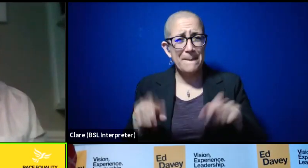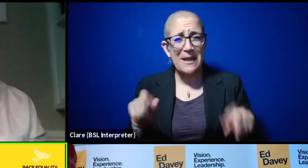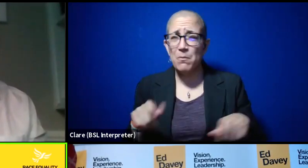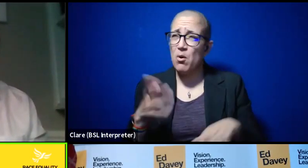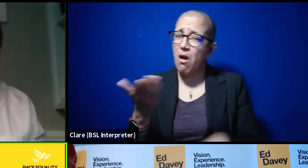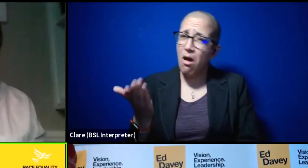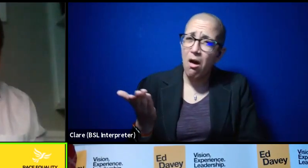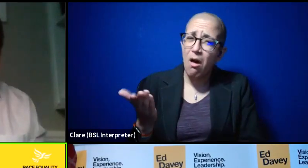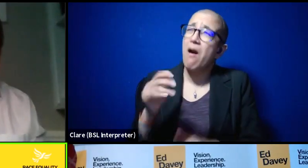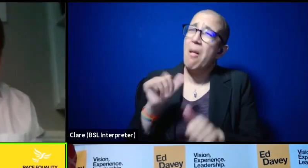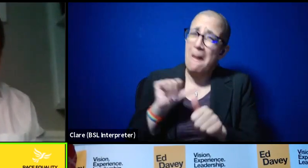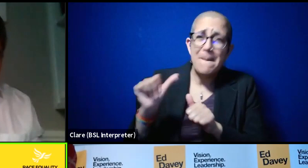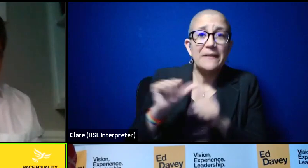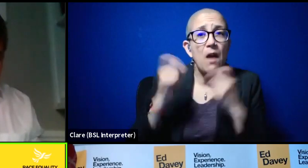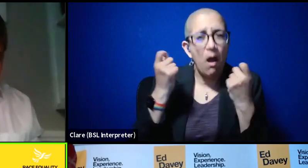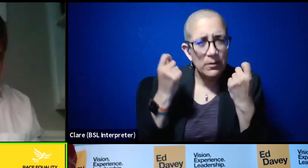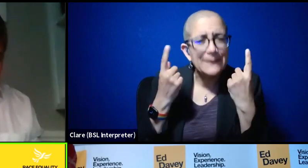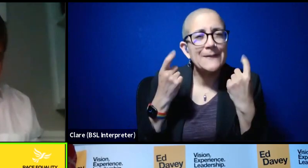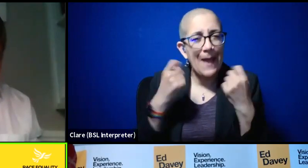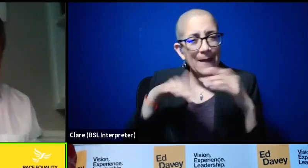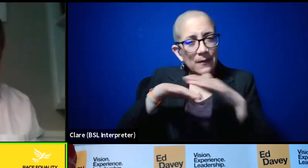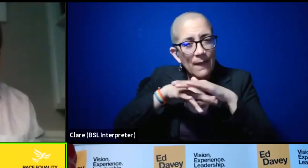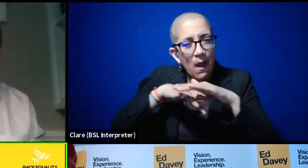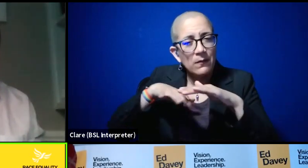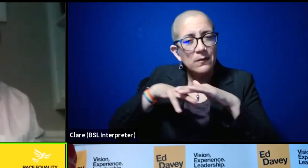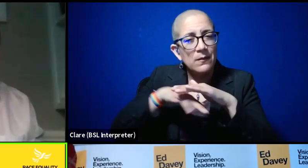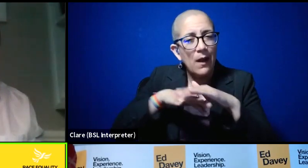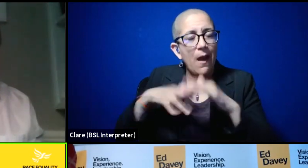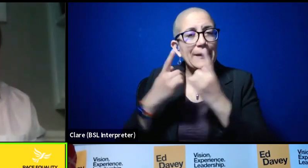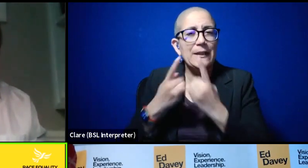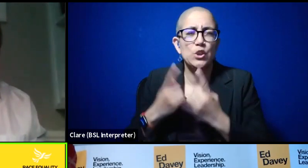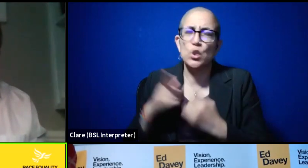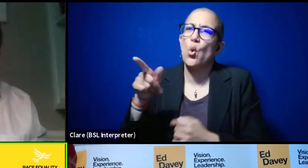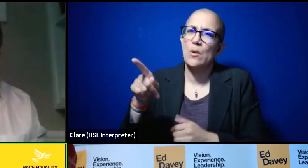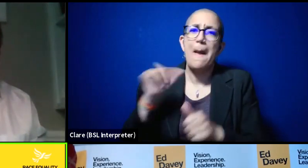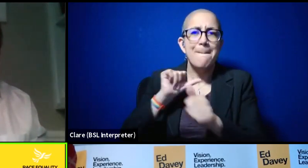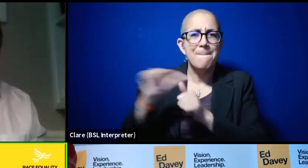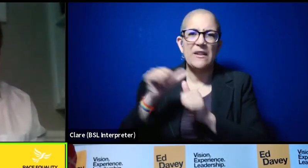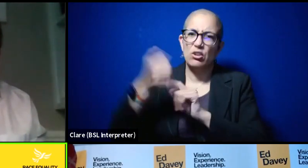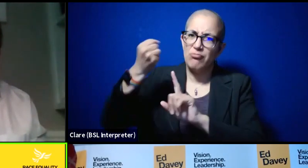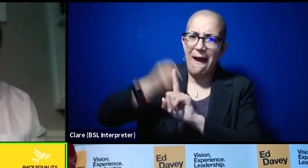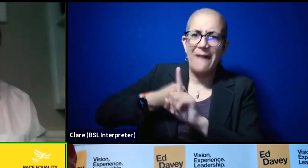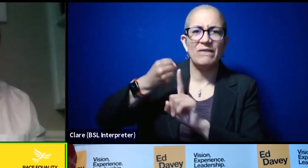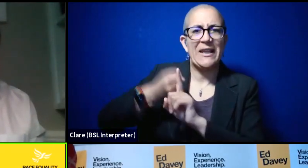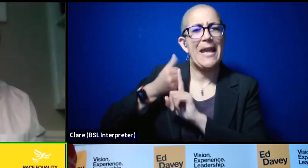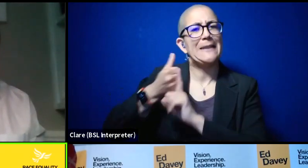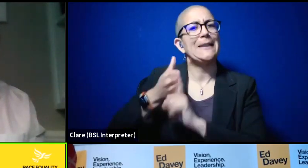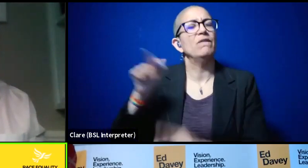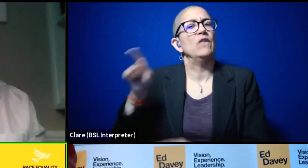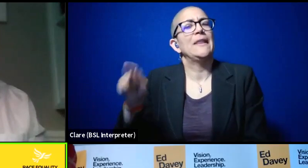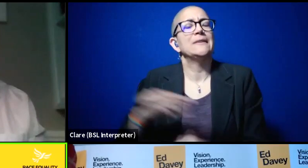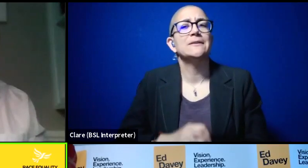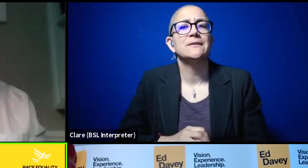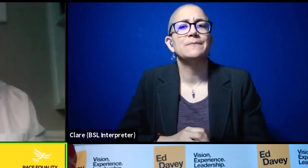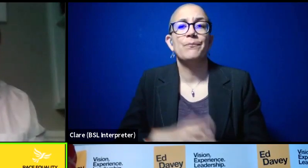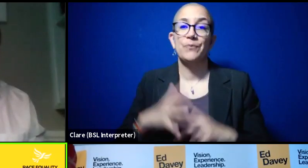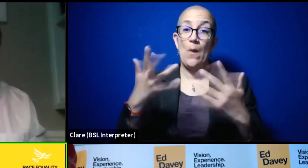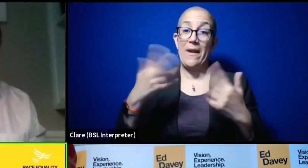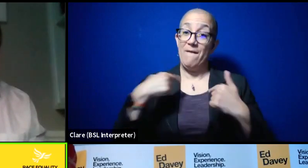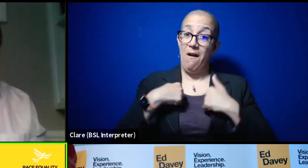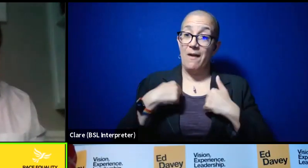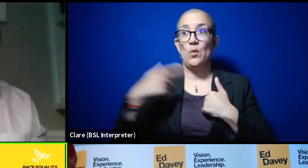at understanding the underlying issues. They are far better at advocating for this. And whenever they do, and whenever I do,